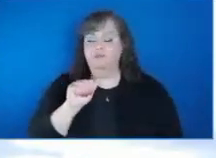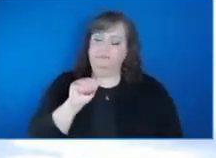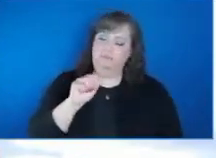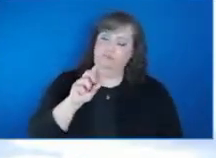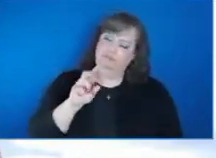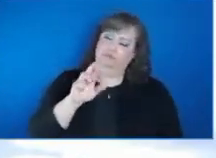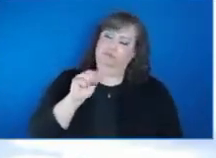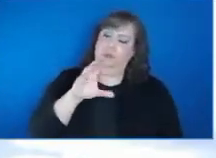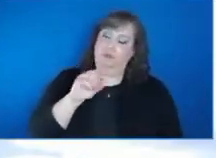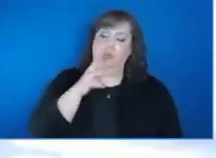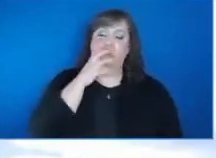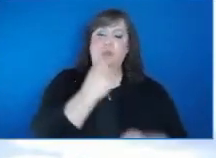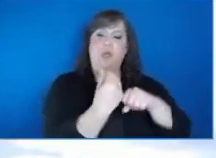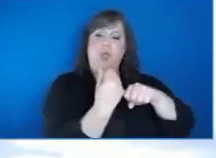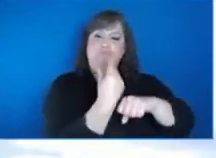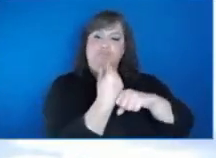doesn't.